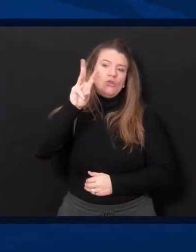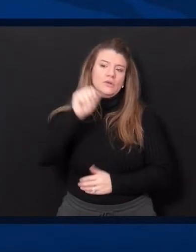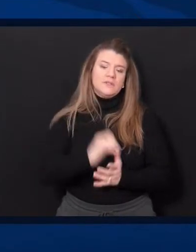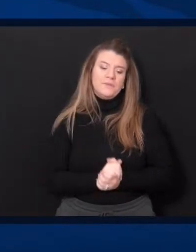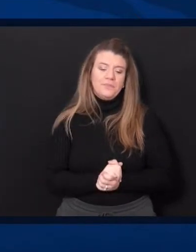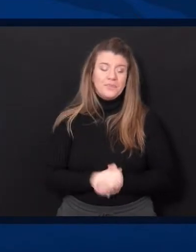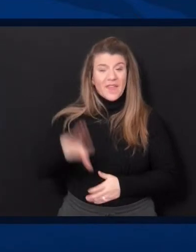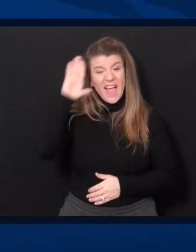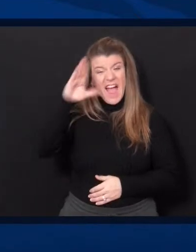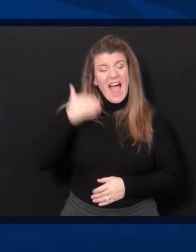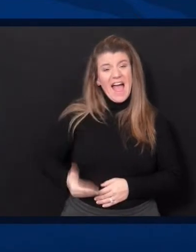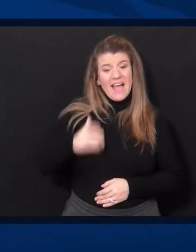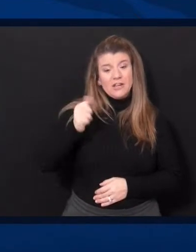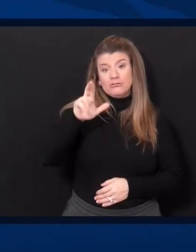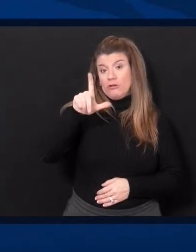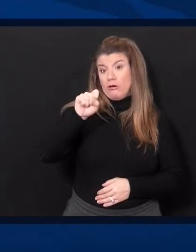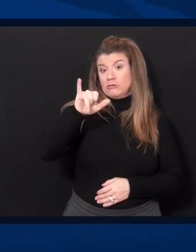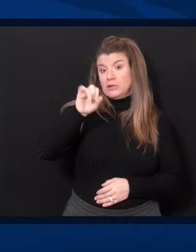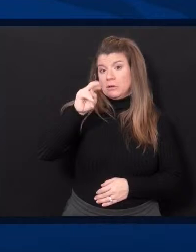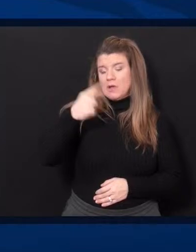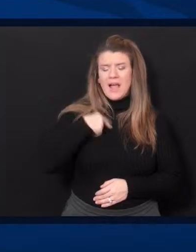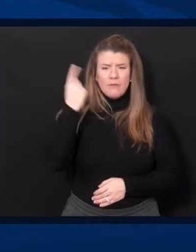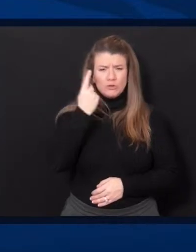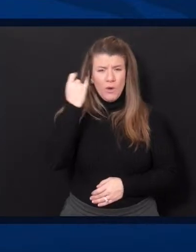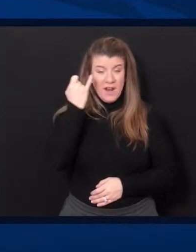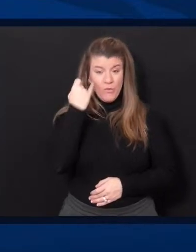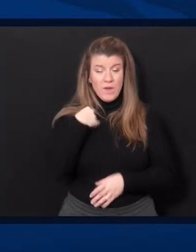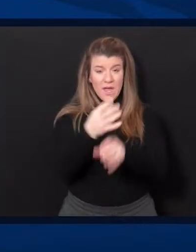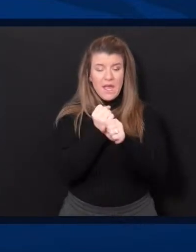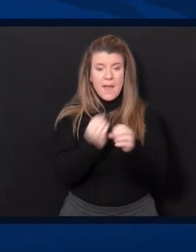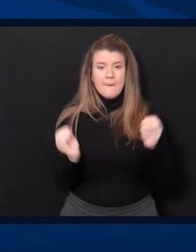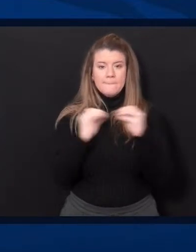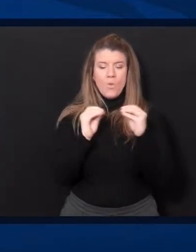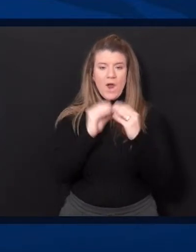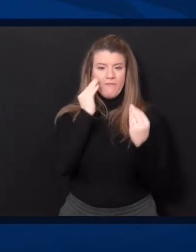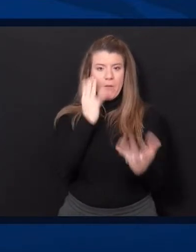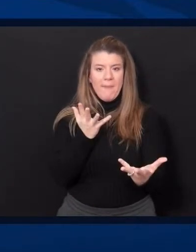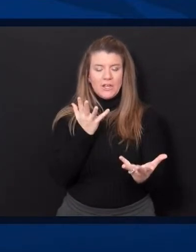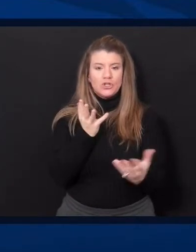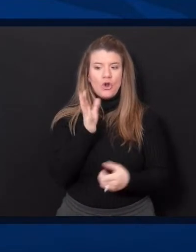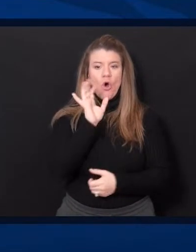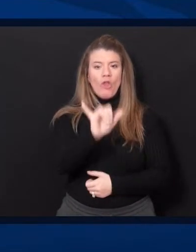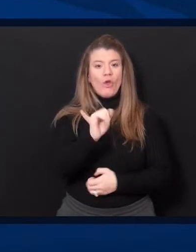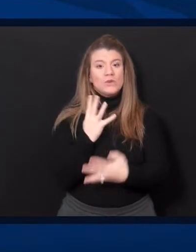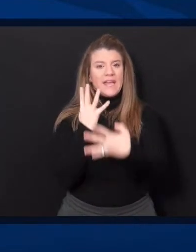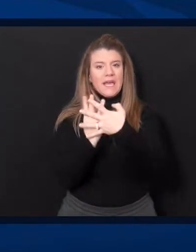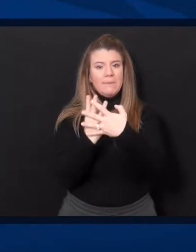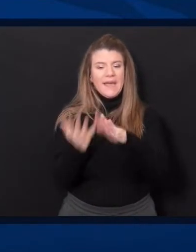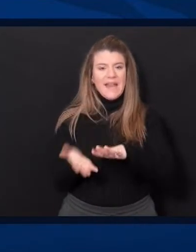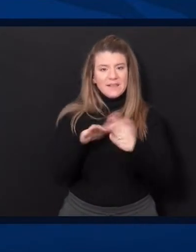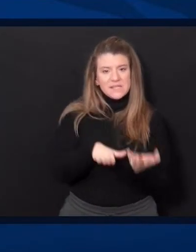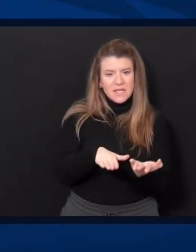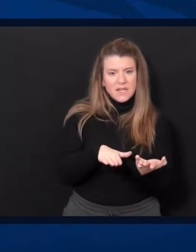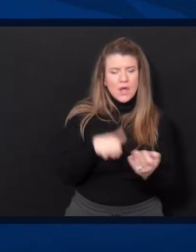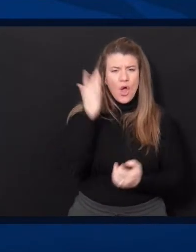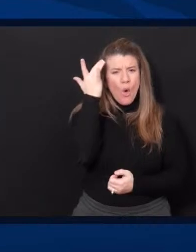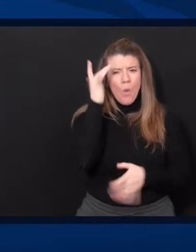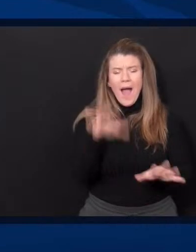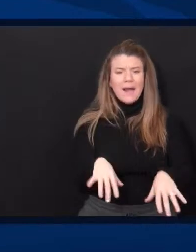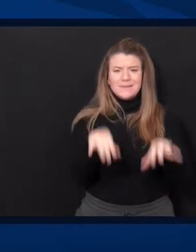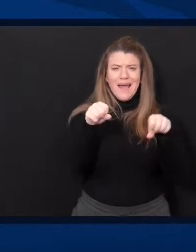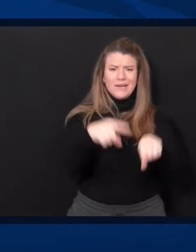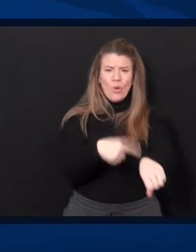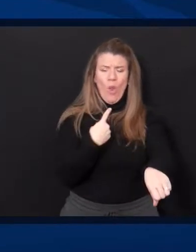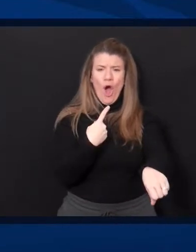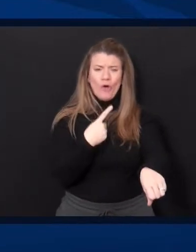is Charles Young with WV News. I was wondering if we could get a little bit more information on those inmate deaths. Why did it take so long